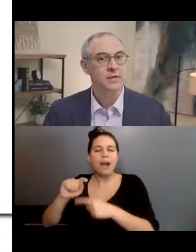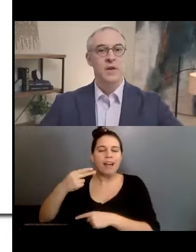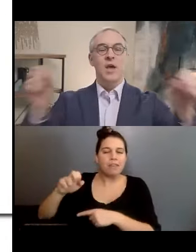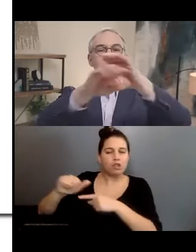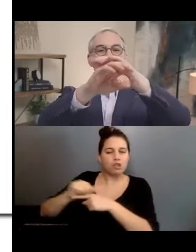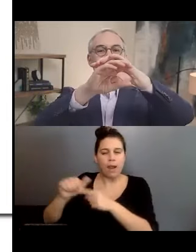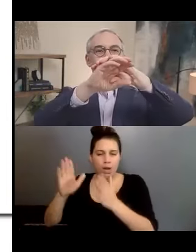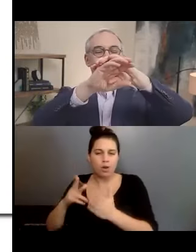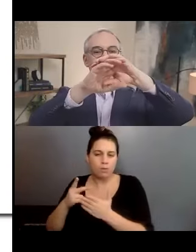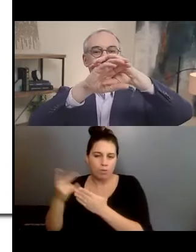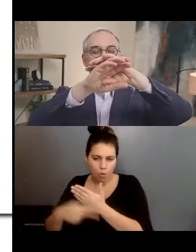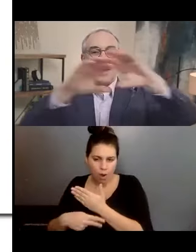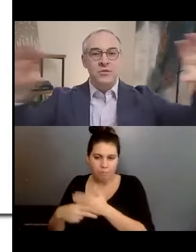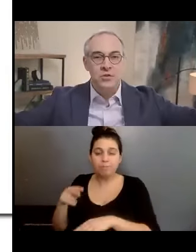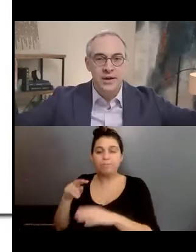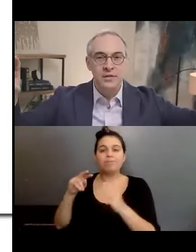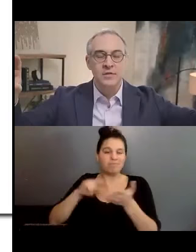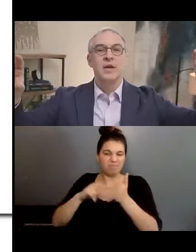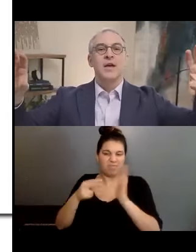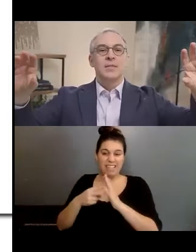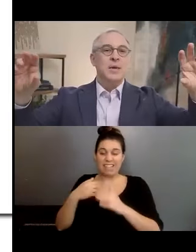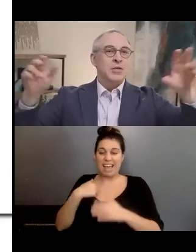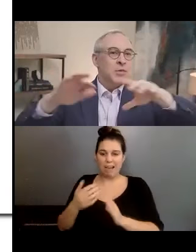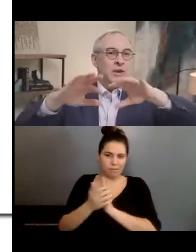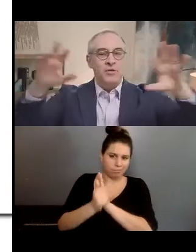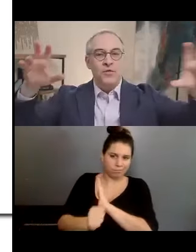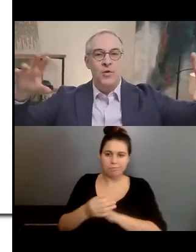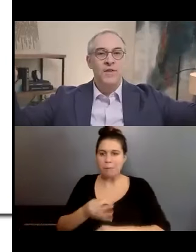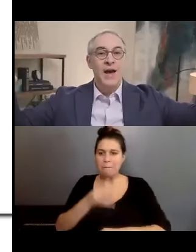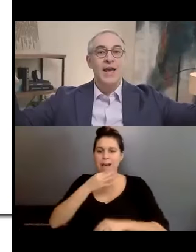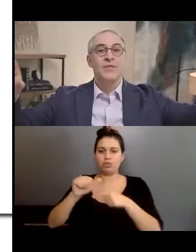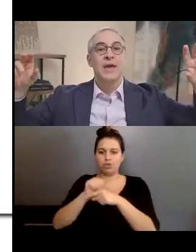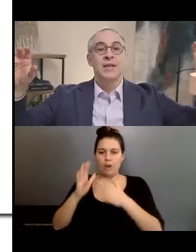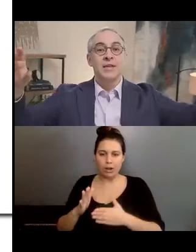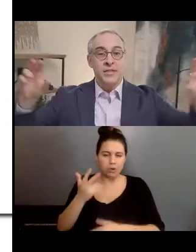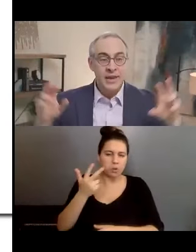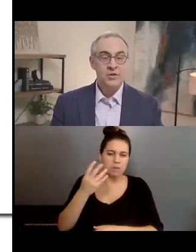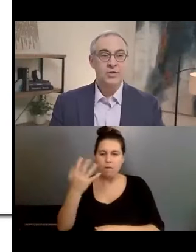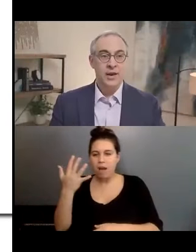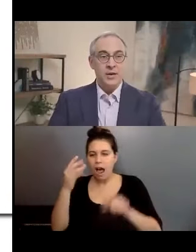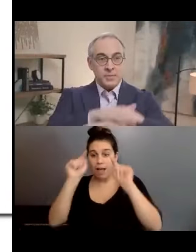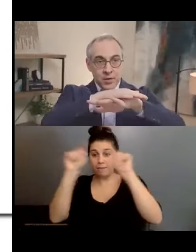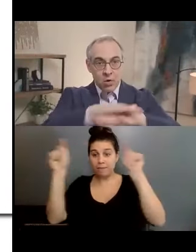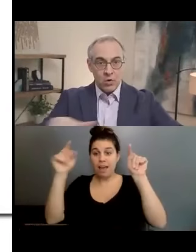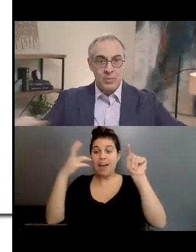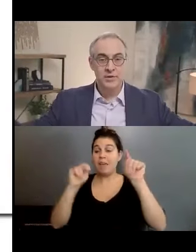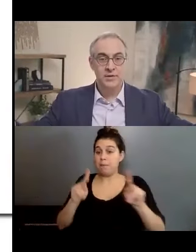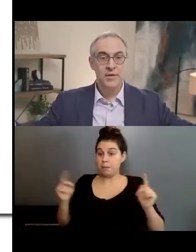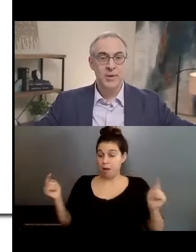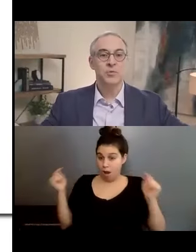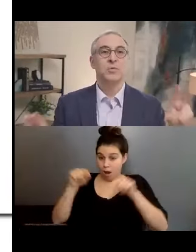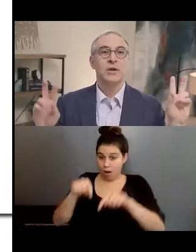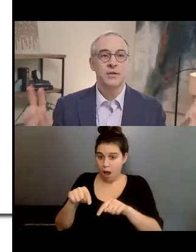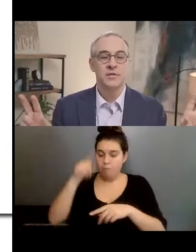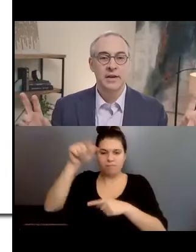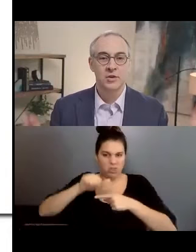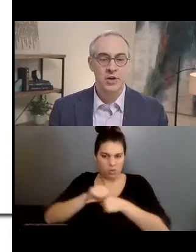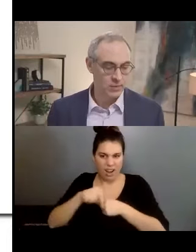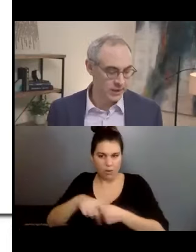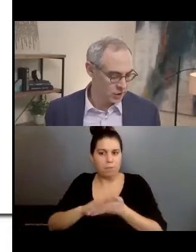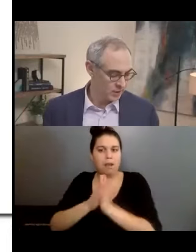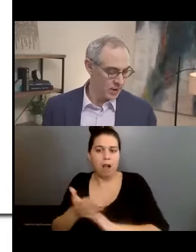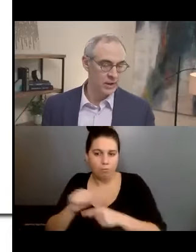idea is you have a set of master trainers, maybe 3 or 4 or 5, and then they train whole bunches of other people who we call the